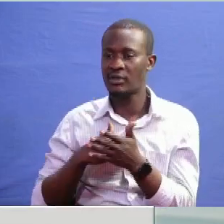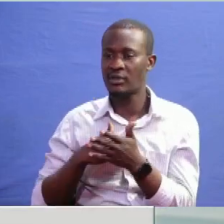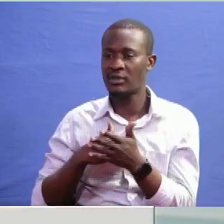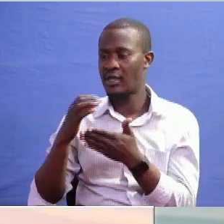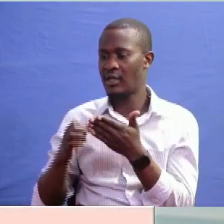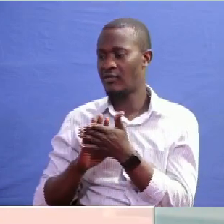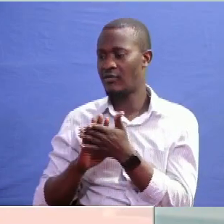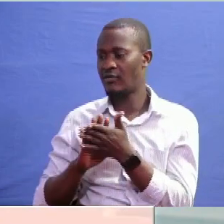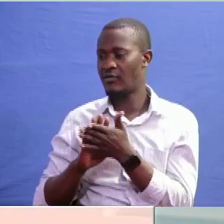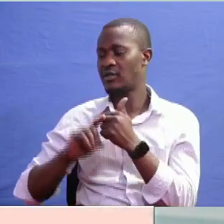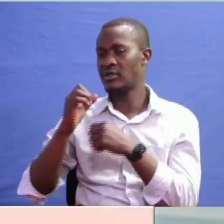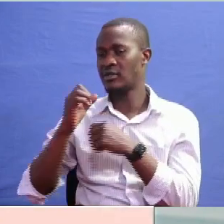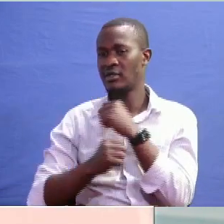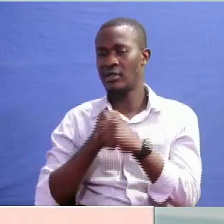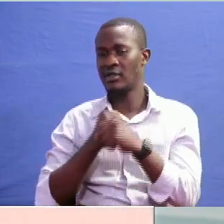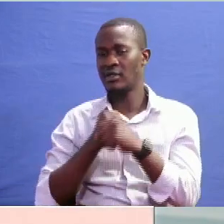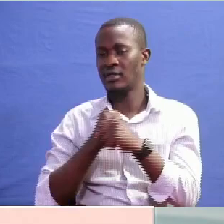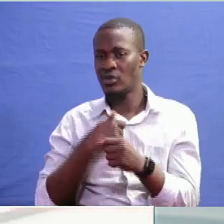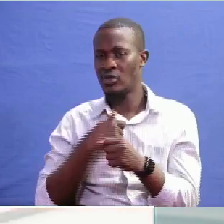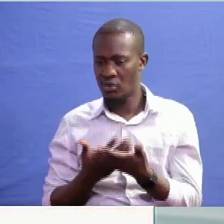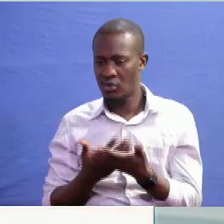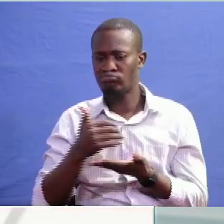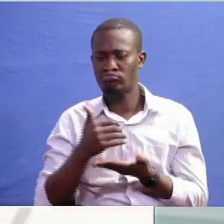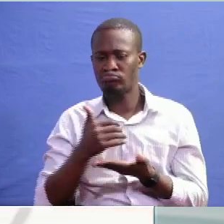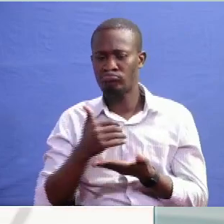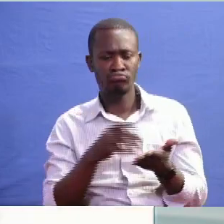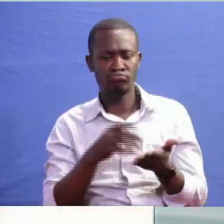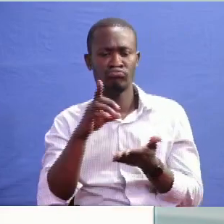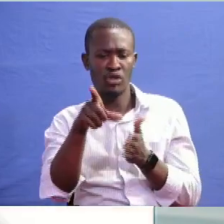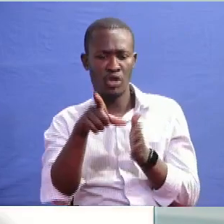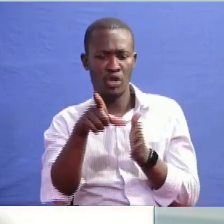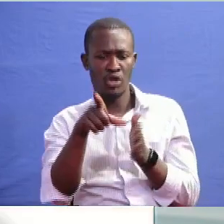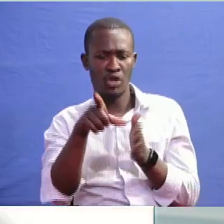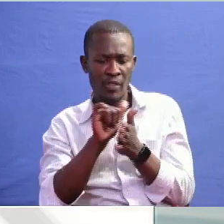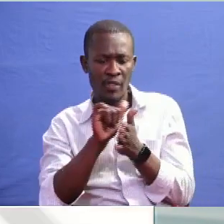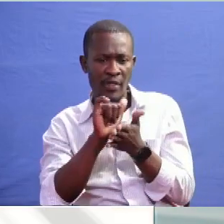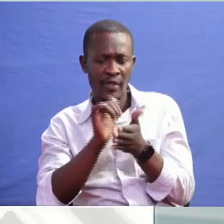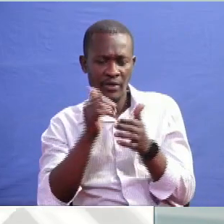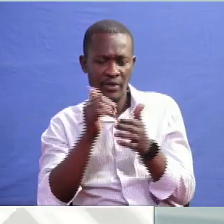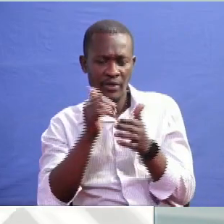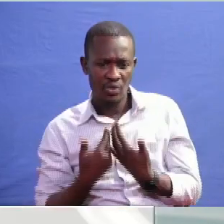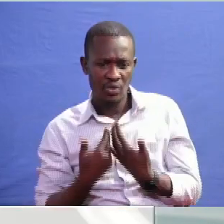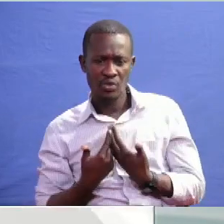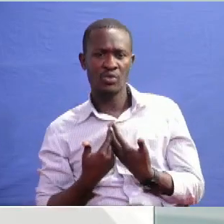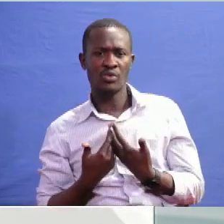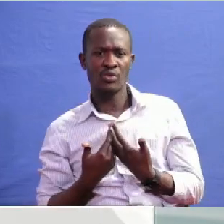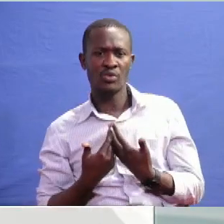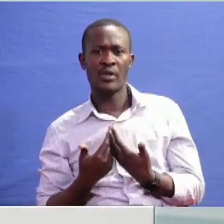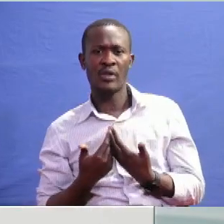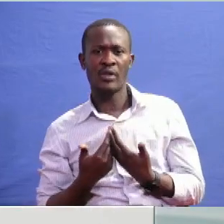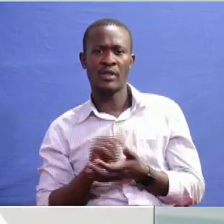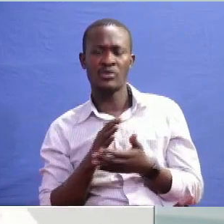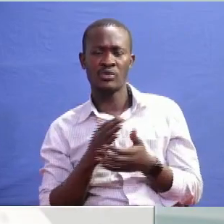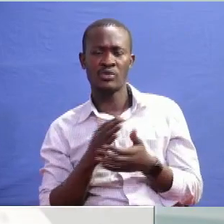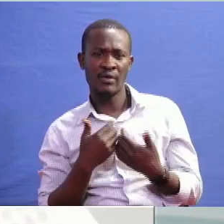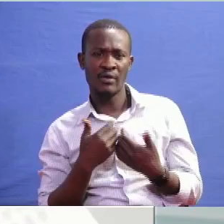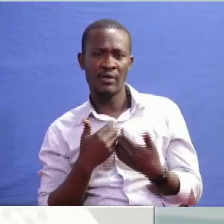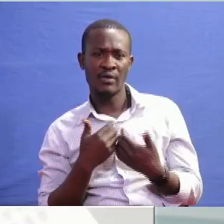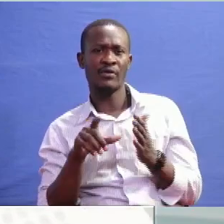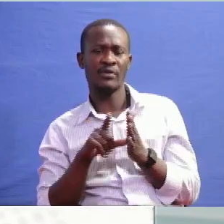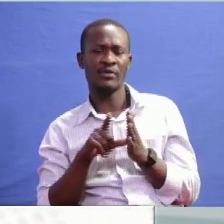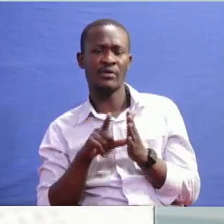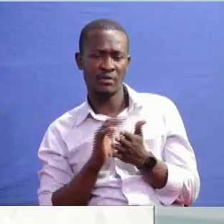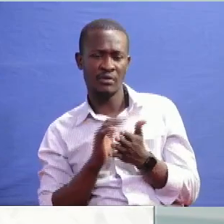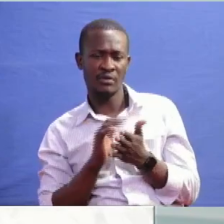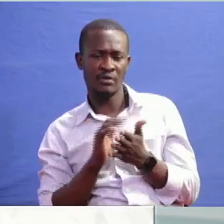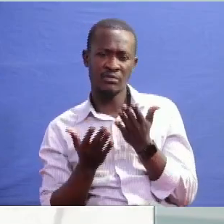years, the accumulative debt that you will actually have, that you owe the loan, of course, will be close